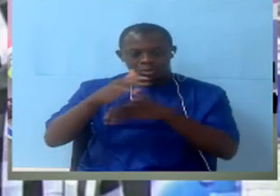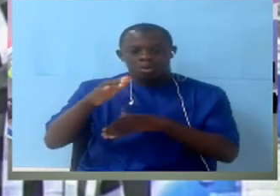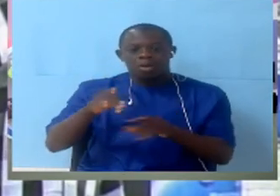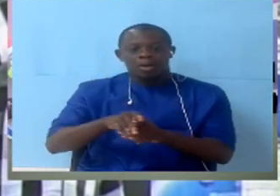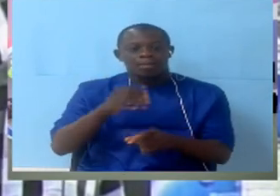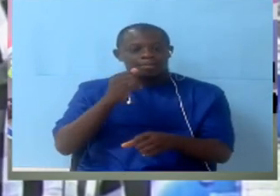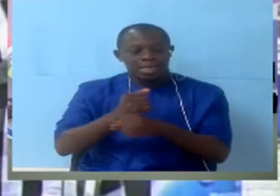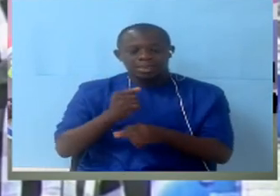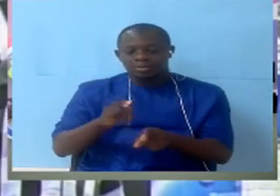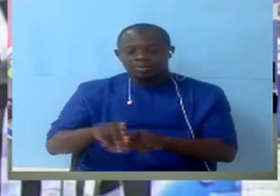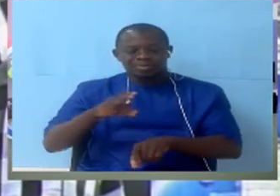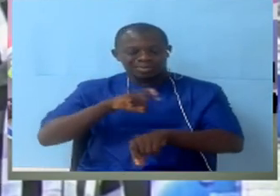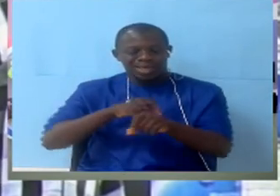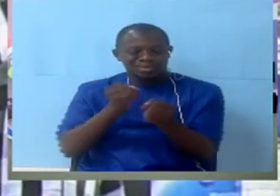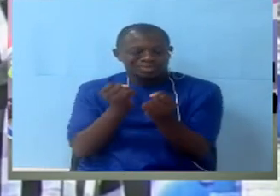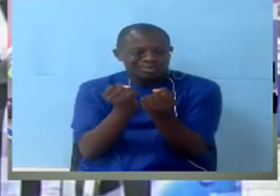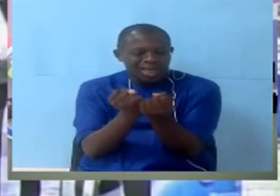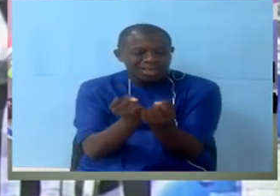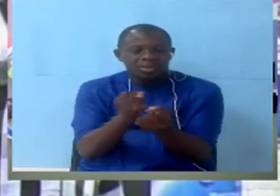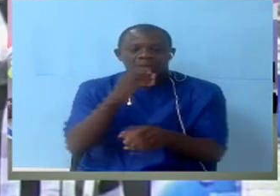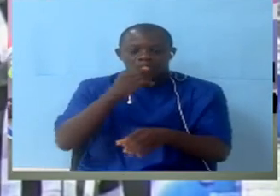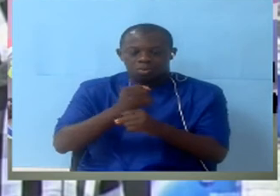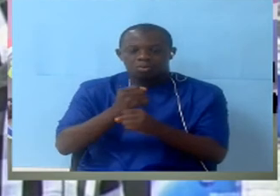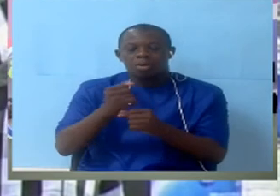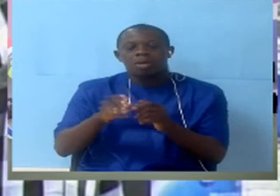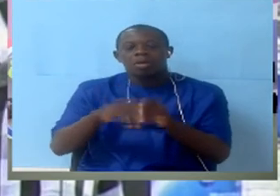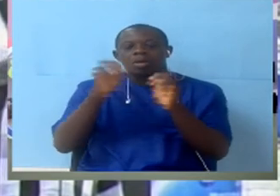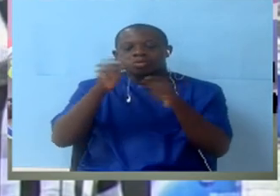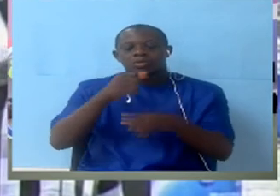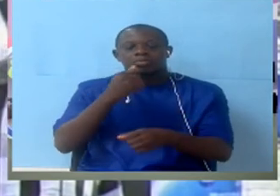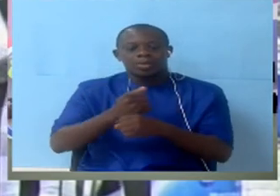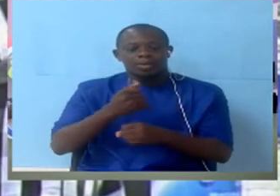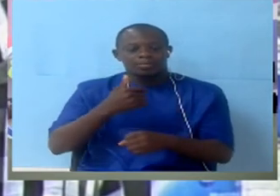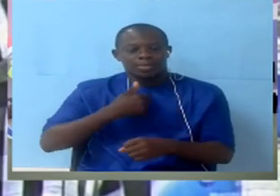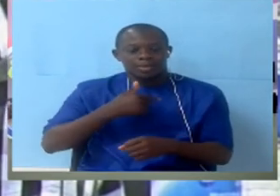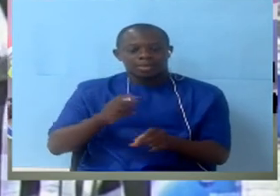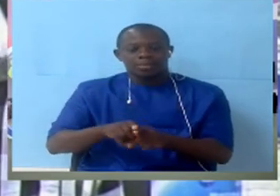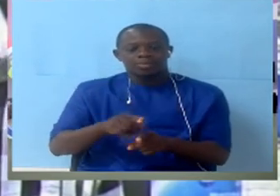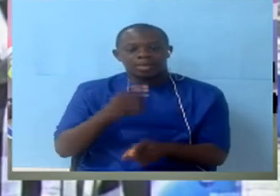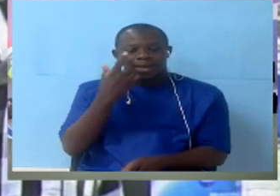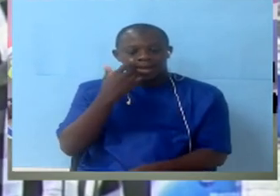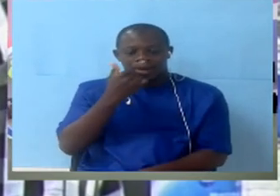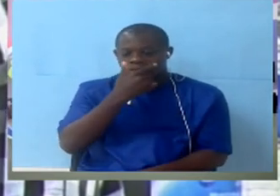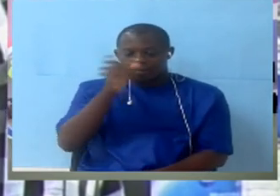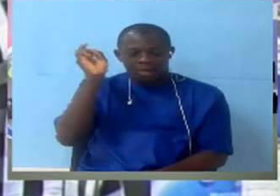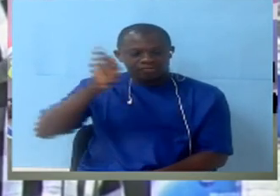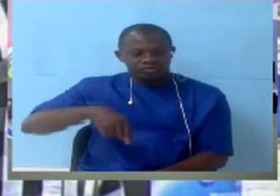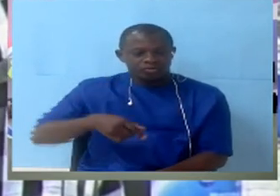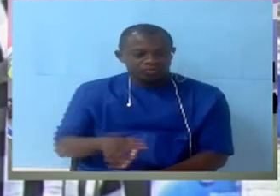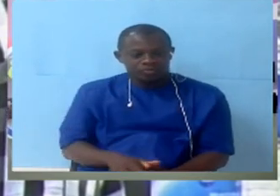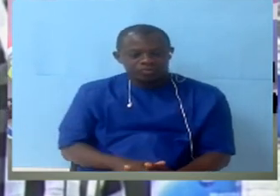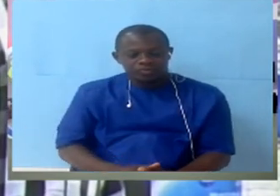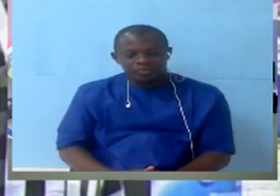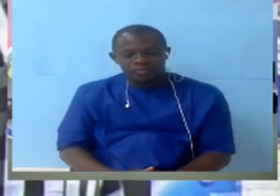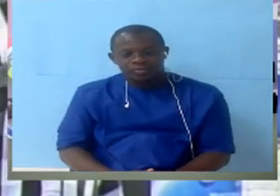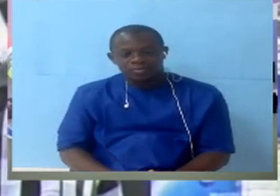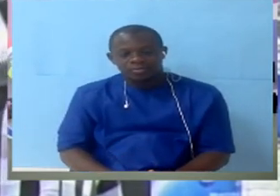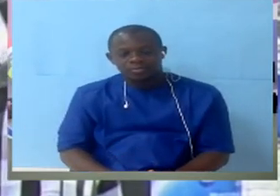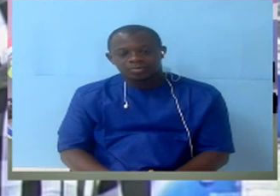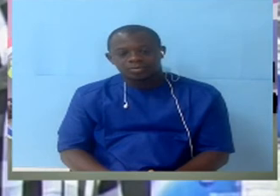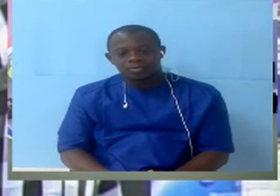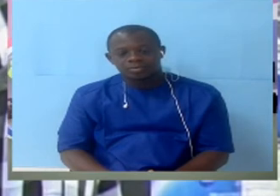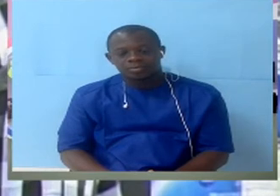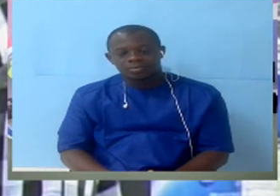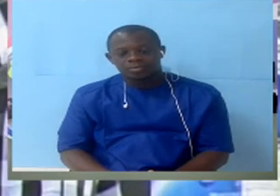this in the kendeke. He did that tightly. Whereby I put a jacob program kumbo diakuya. And they wanted me to cry by force. So from there,